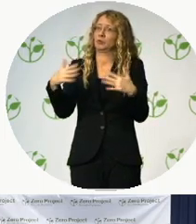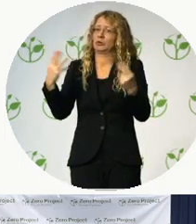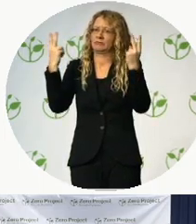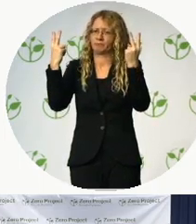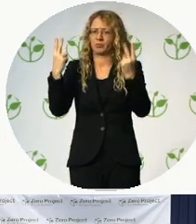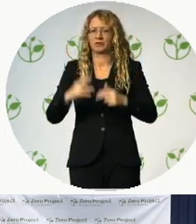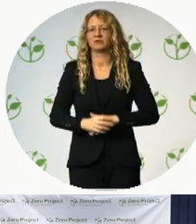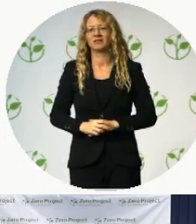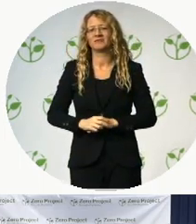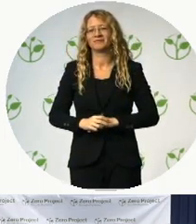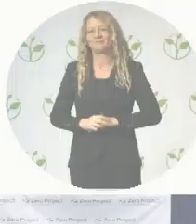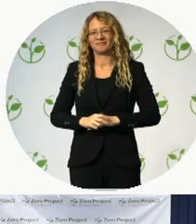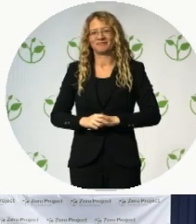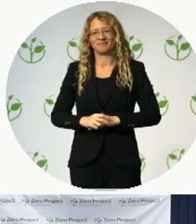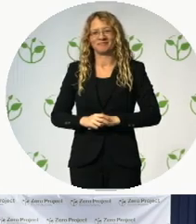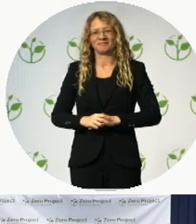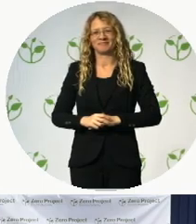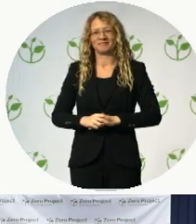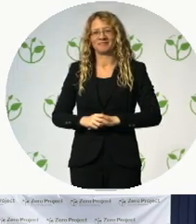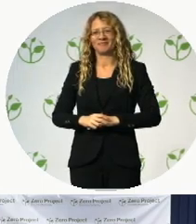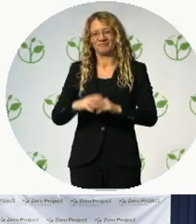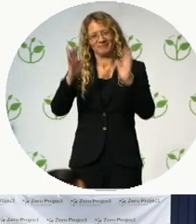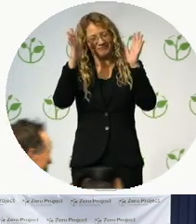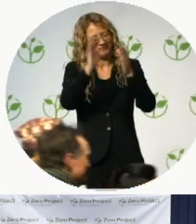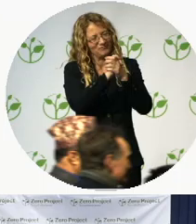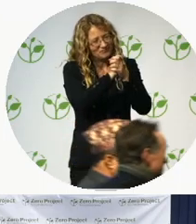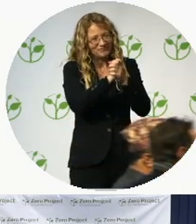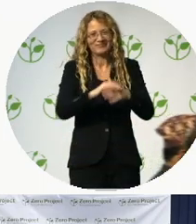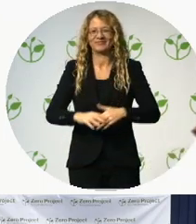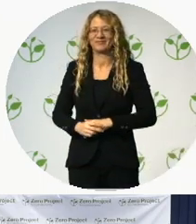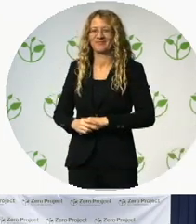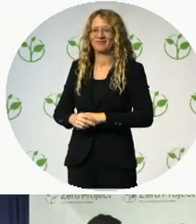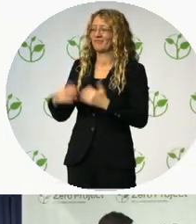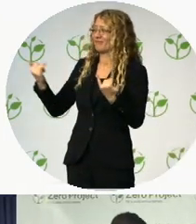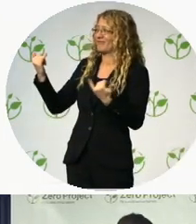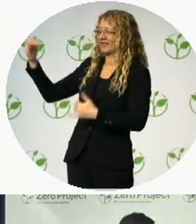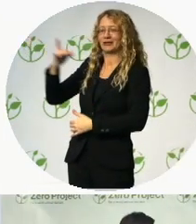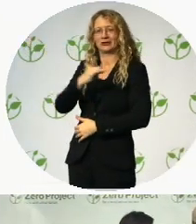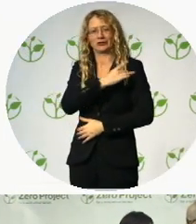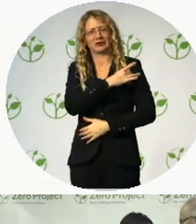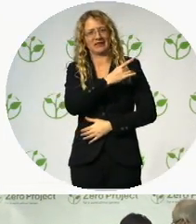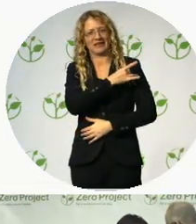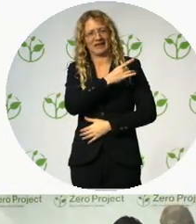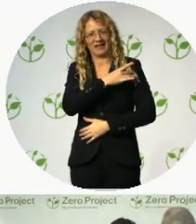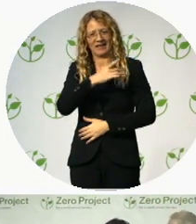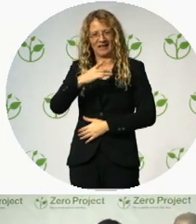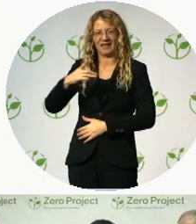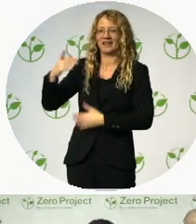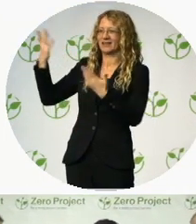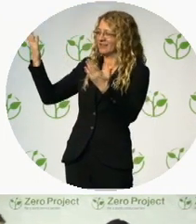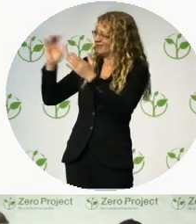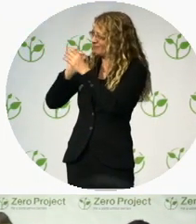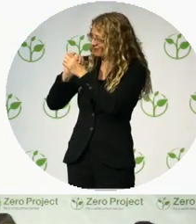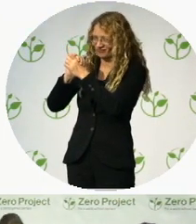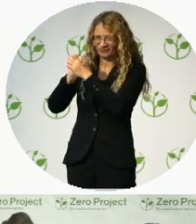Congratulations to Lazarillo from Chile. Founded in 2016 and based in Santiago, Chile, Lazarillo Tec SPA